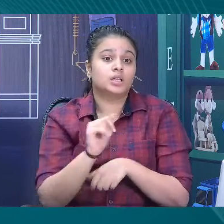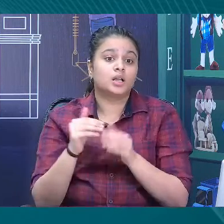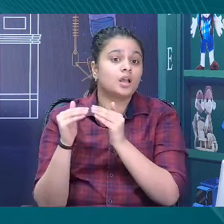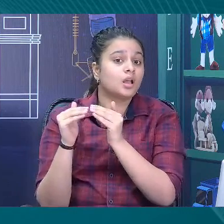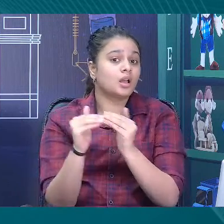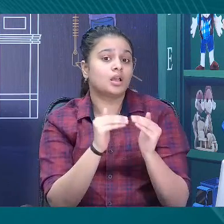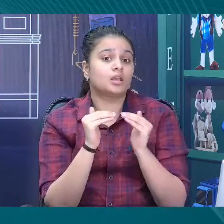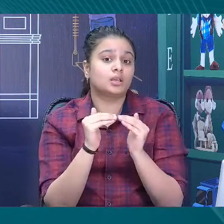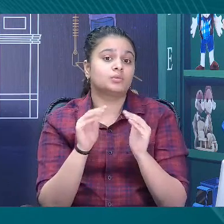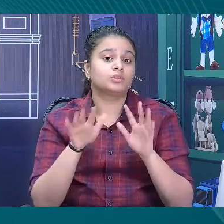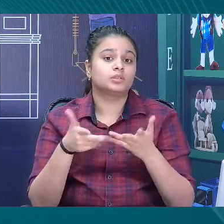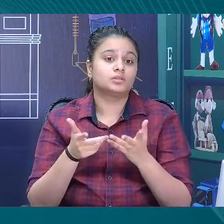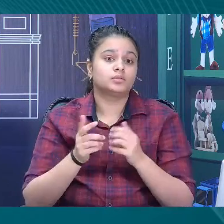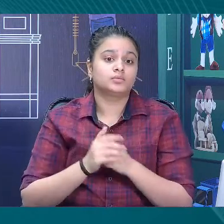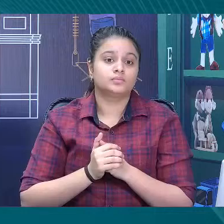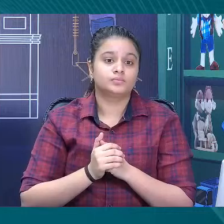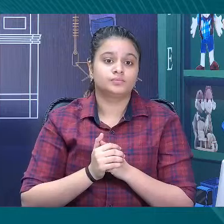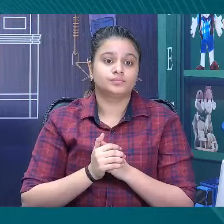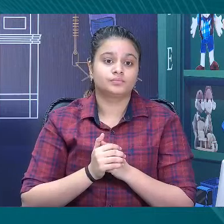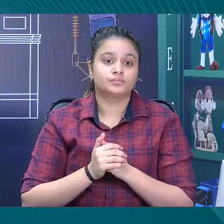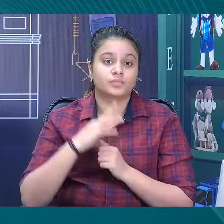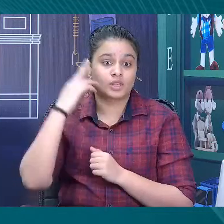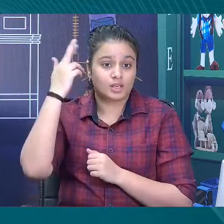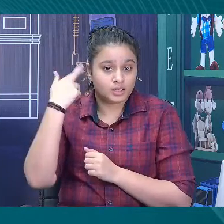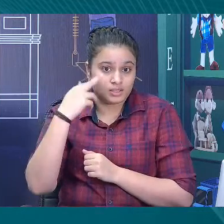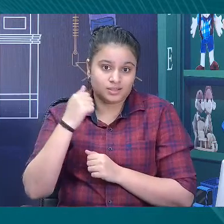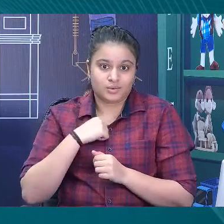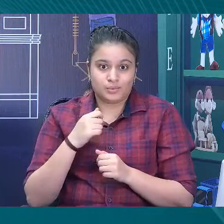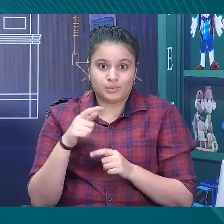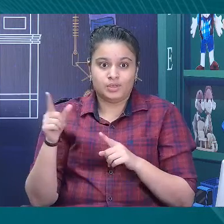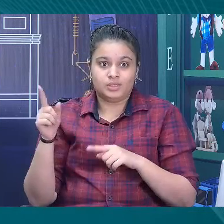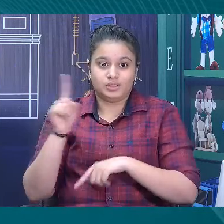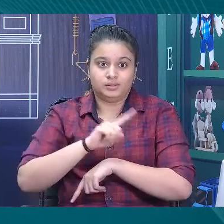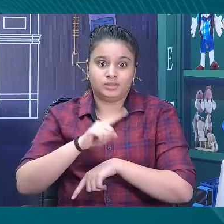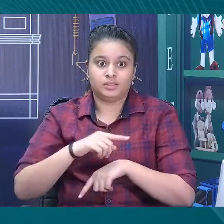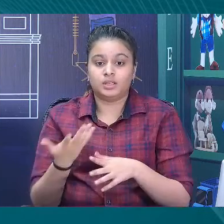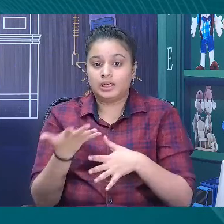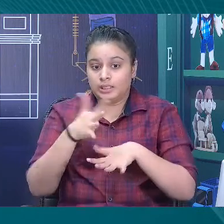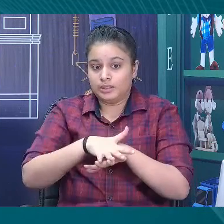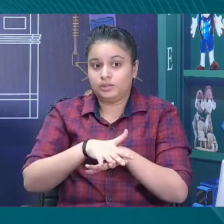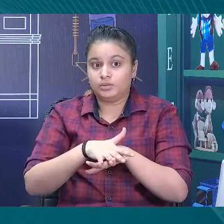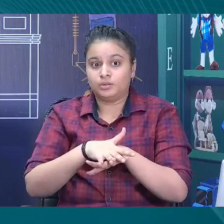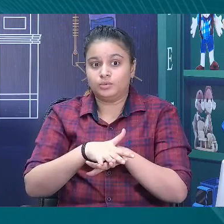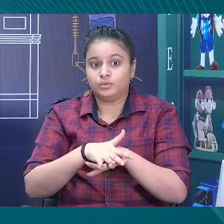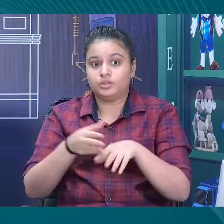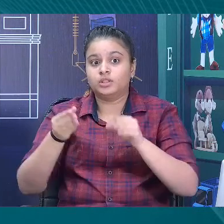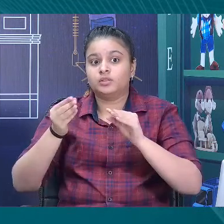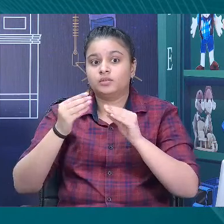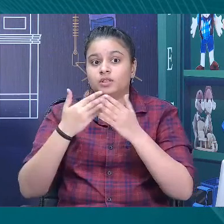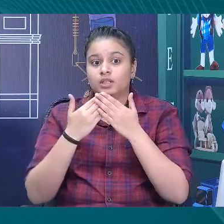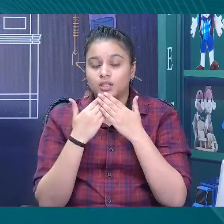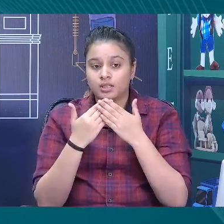the classroom. Because these days we are talking about inclusive education,